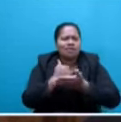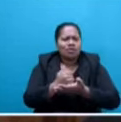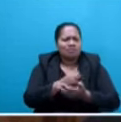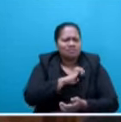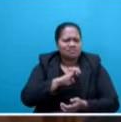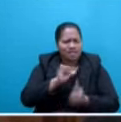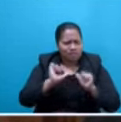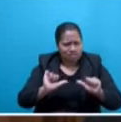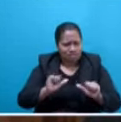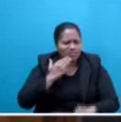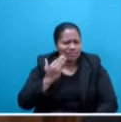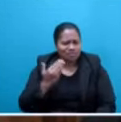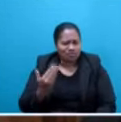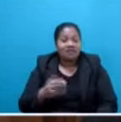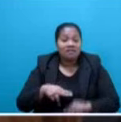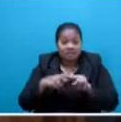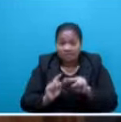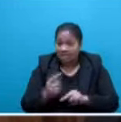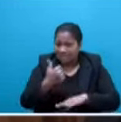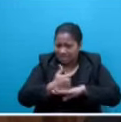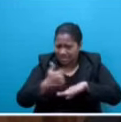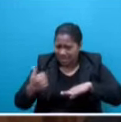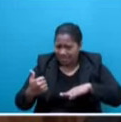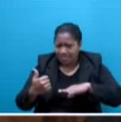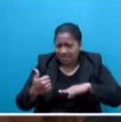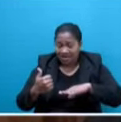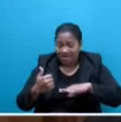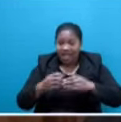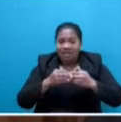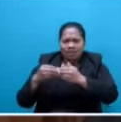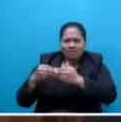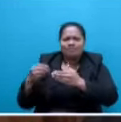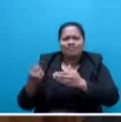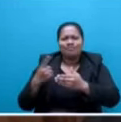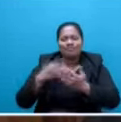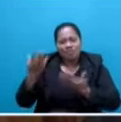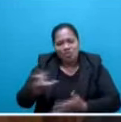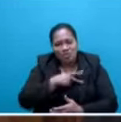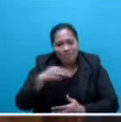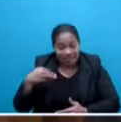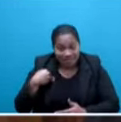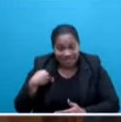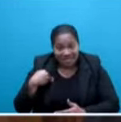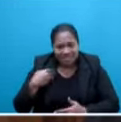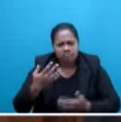speech, Fiji First Government, under the leadership of Honourable Prime Minister, has achieved an